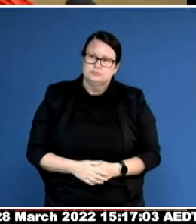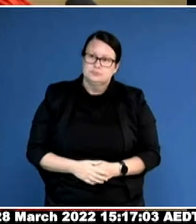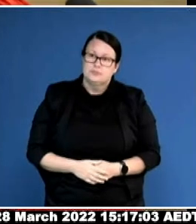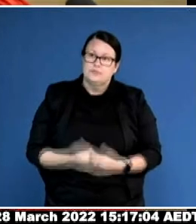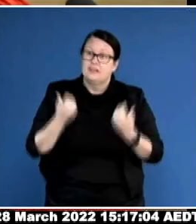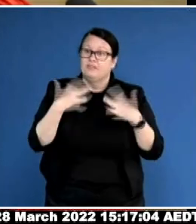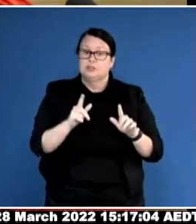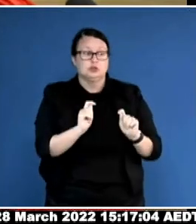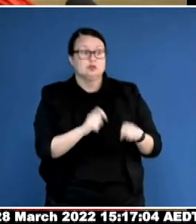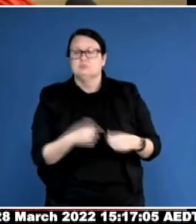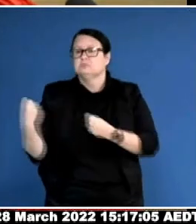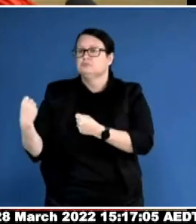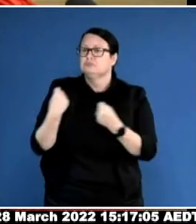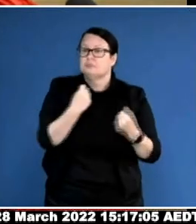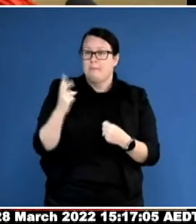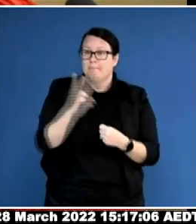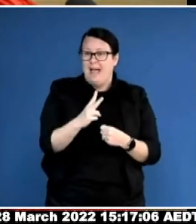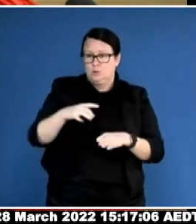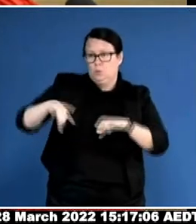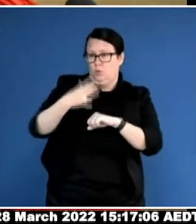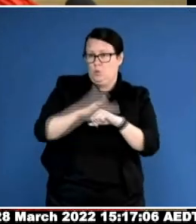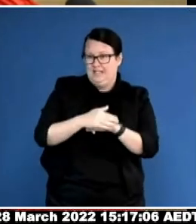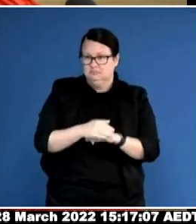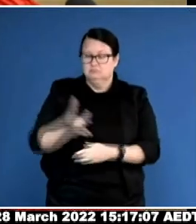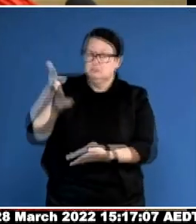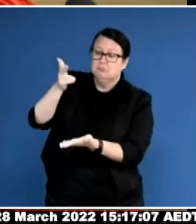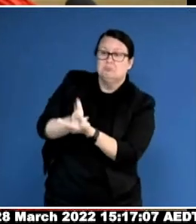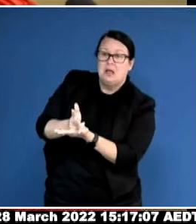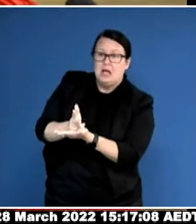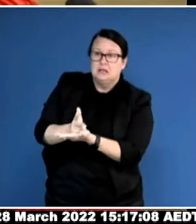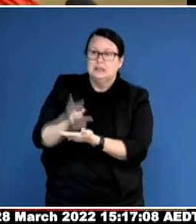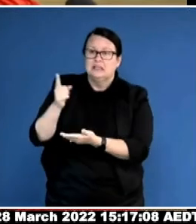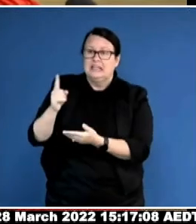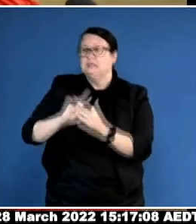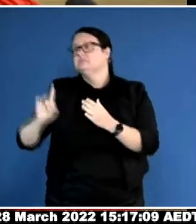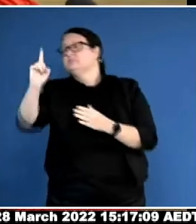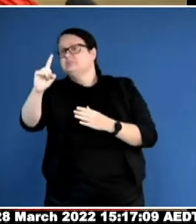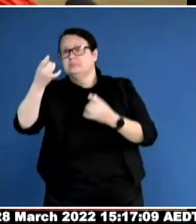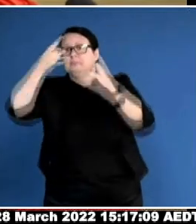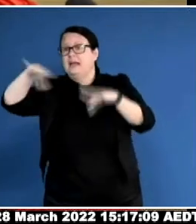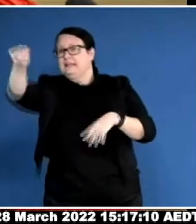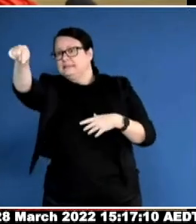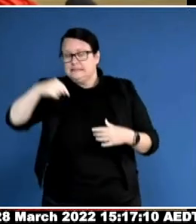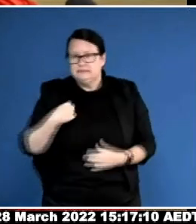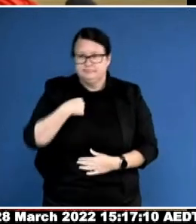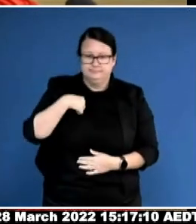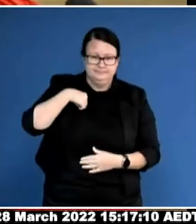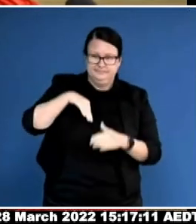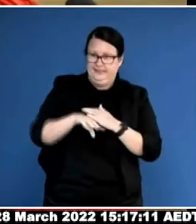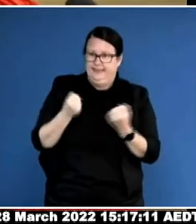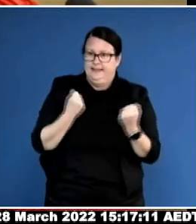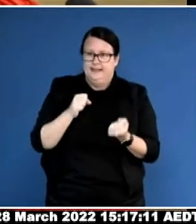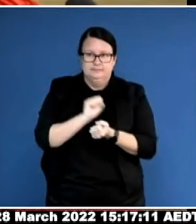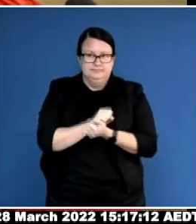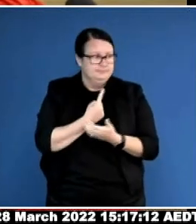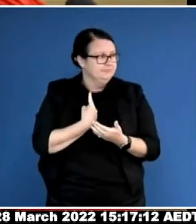Afterwards, he immediately drove back, parked the car, and quickly rejoined the reception. He left me